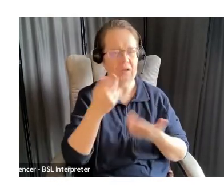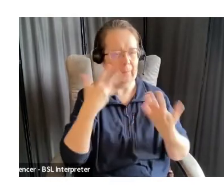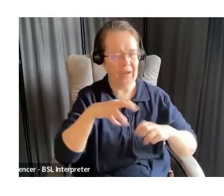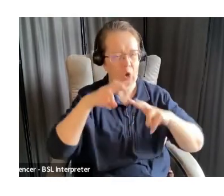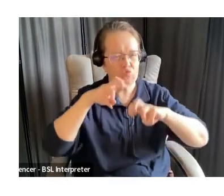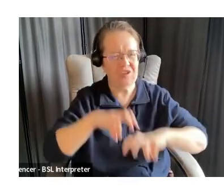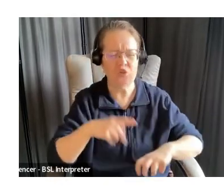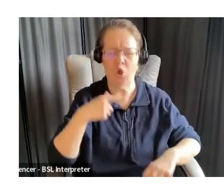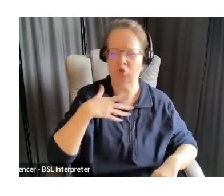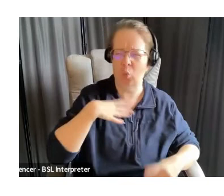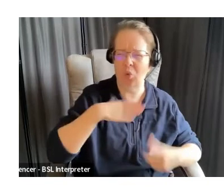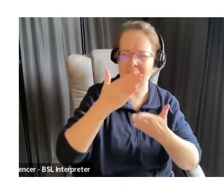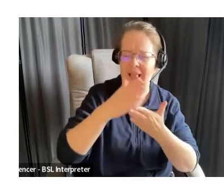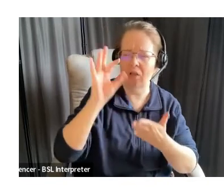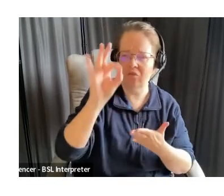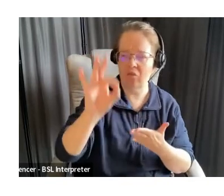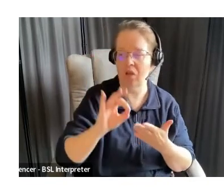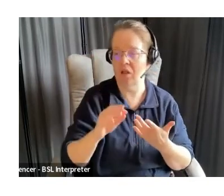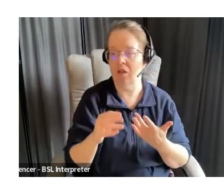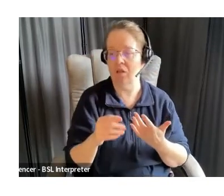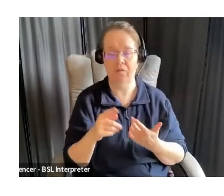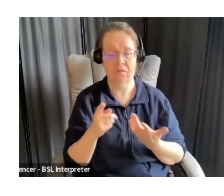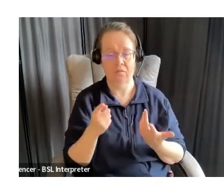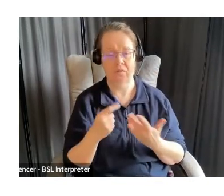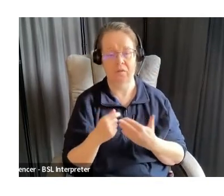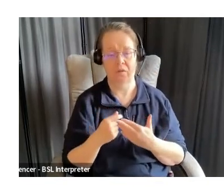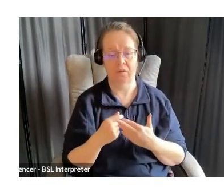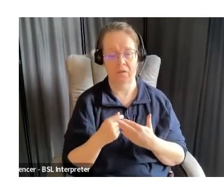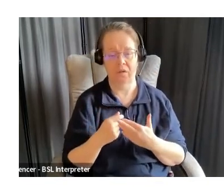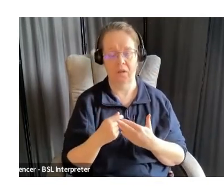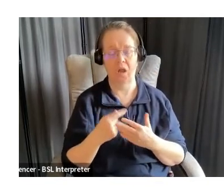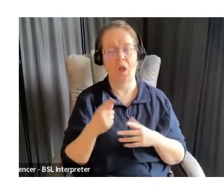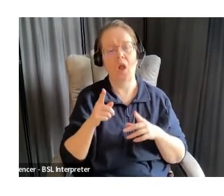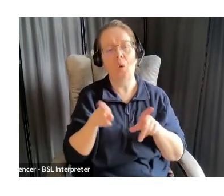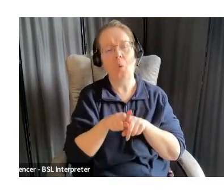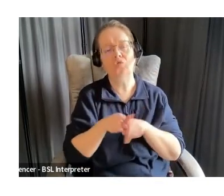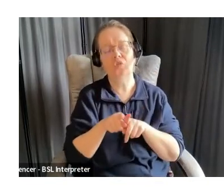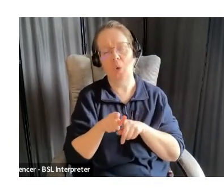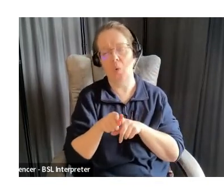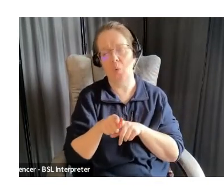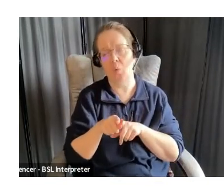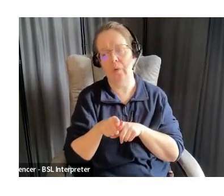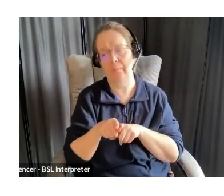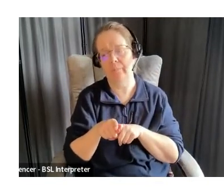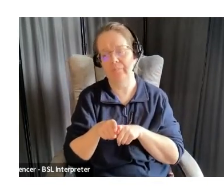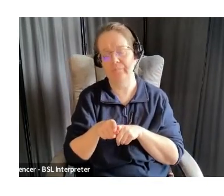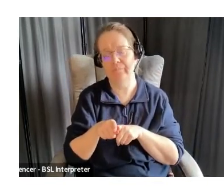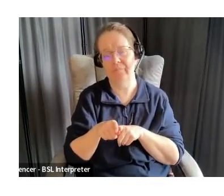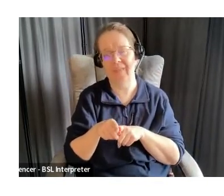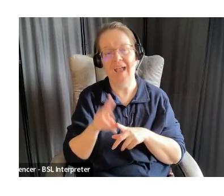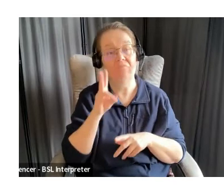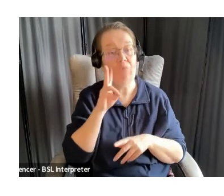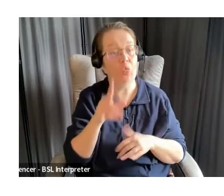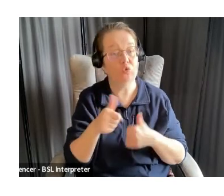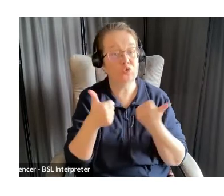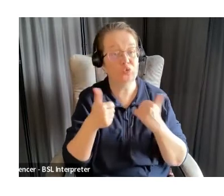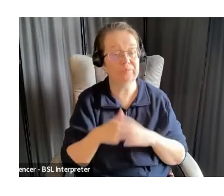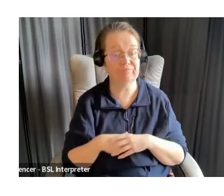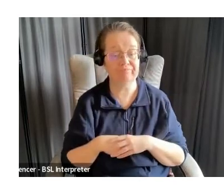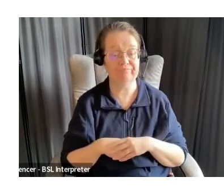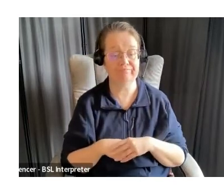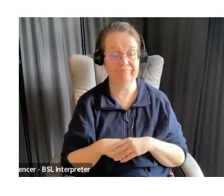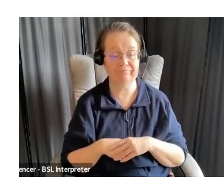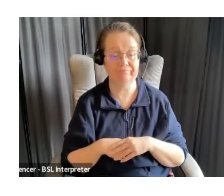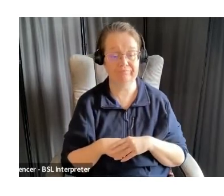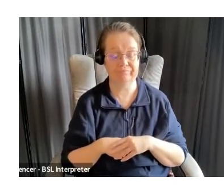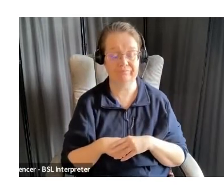organization. Optics matter, apparently, right? It also looks impressive. It